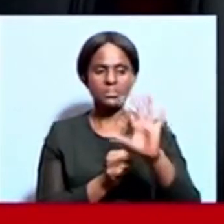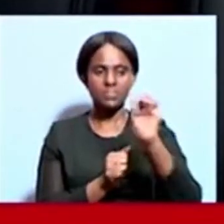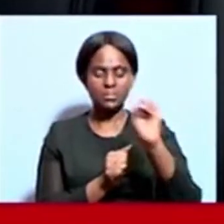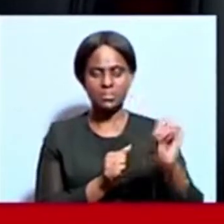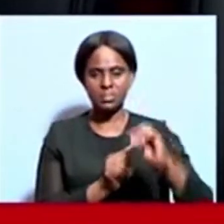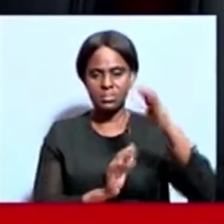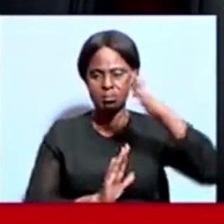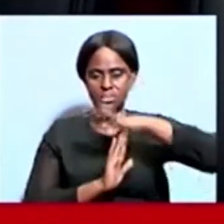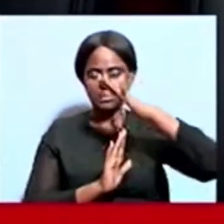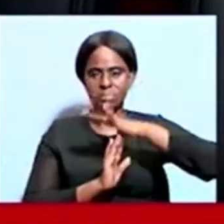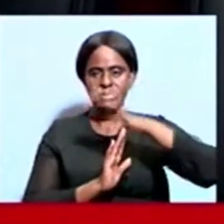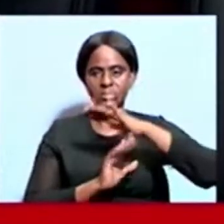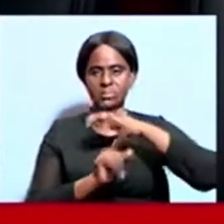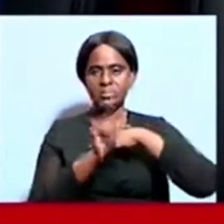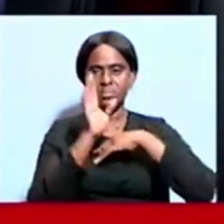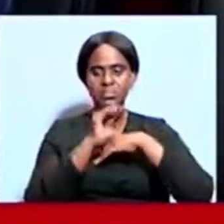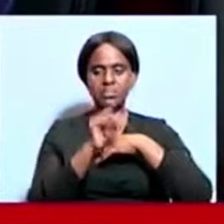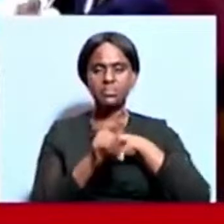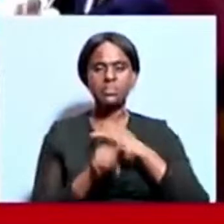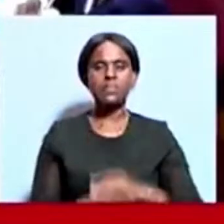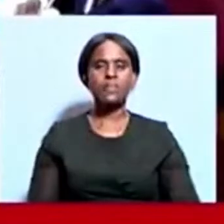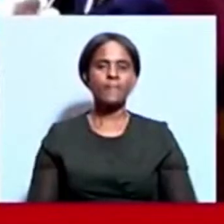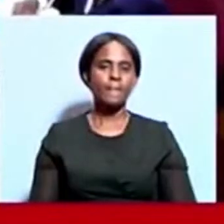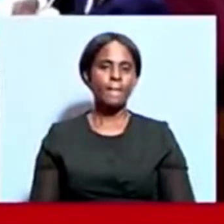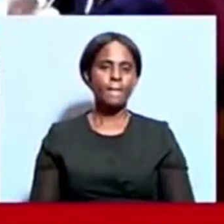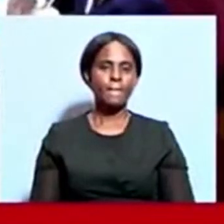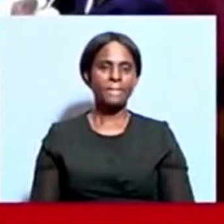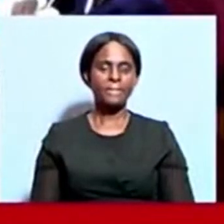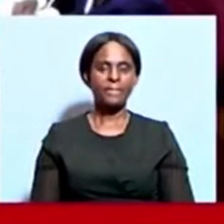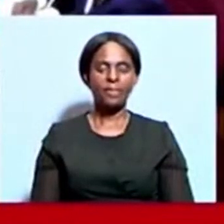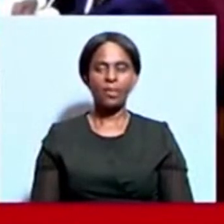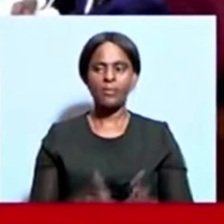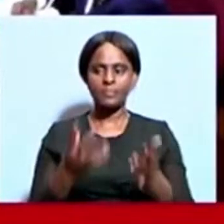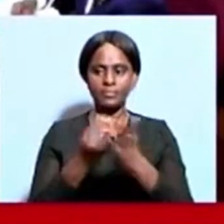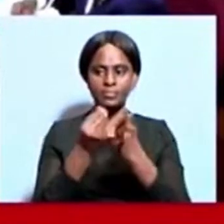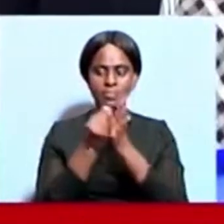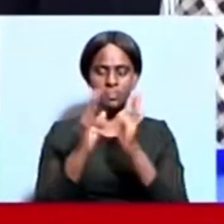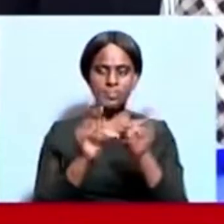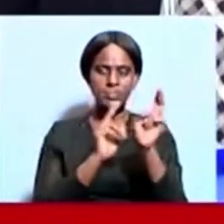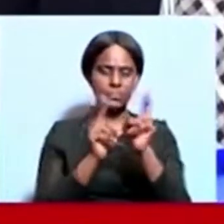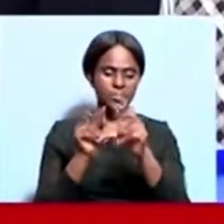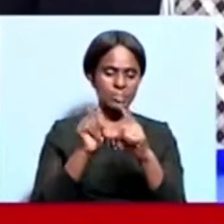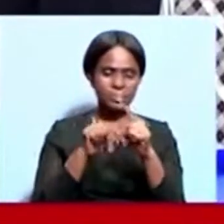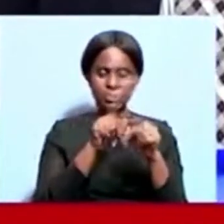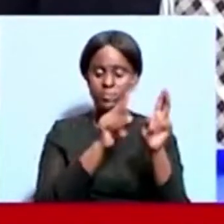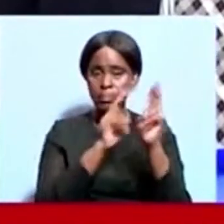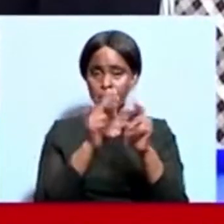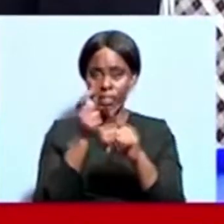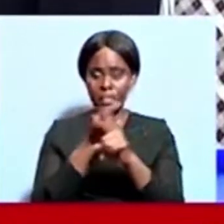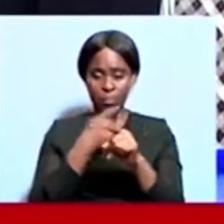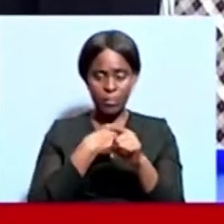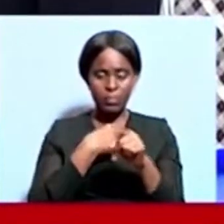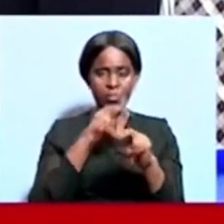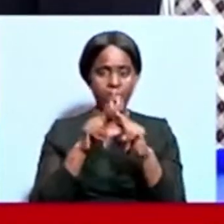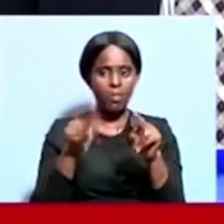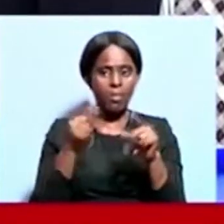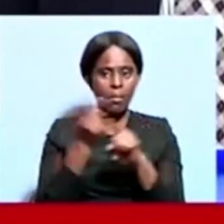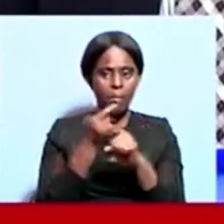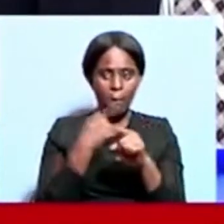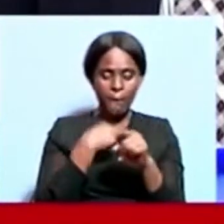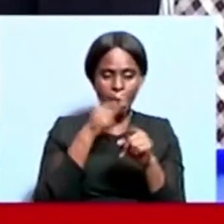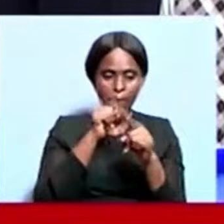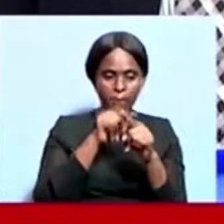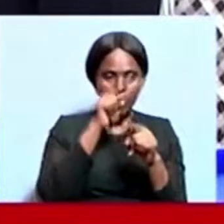threshold? Thank you, Chair. I'll let the Treasurer respond, but that response from me, Chair, came to you